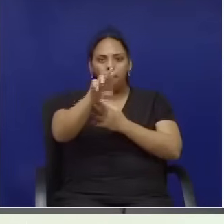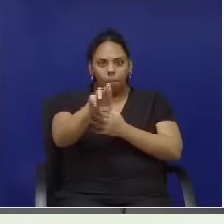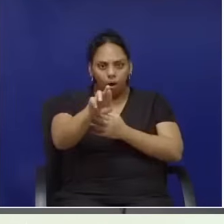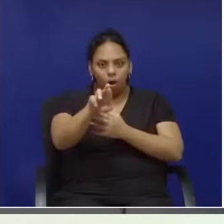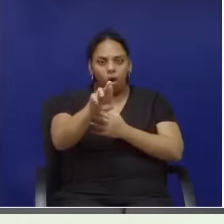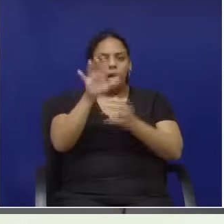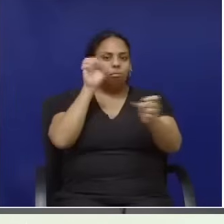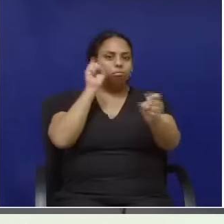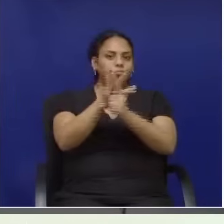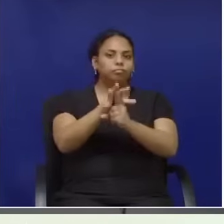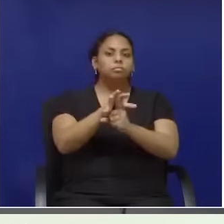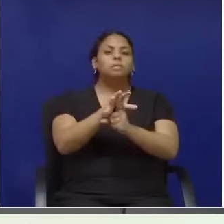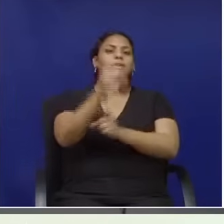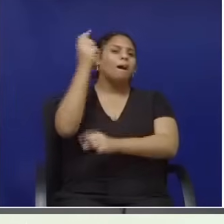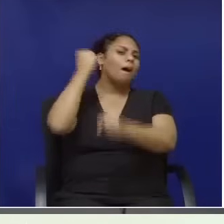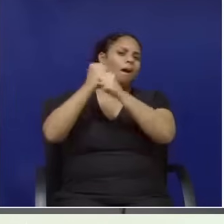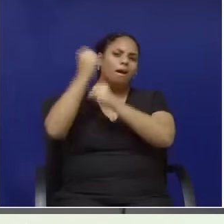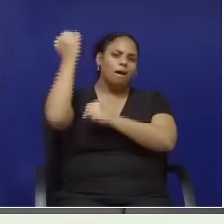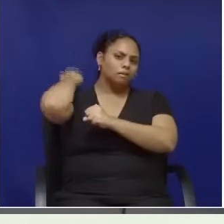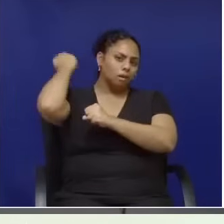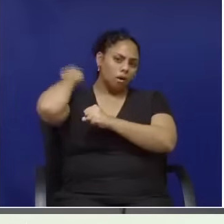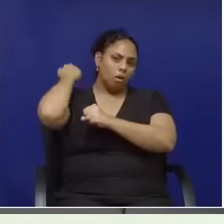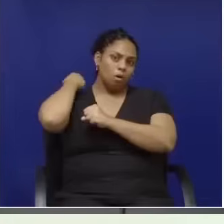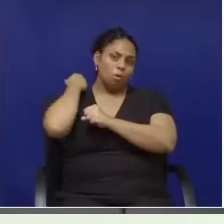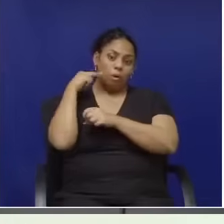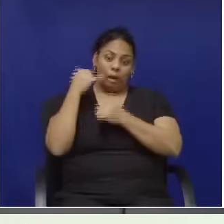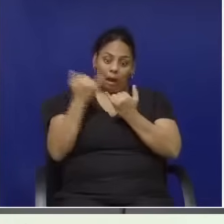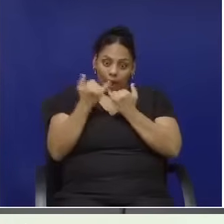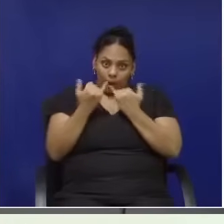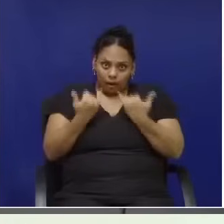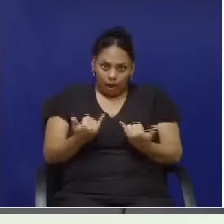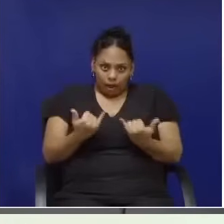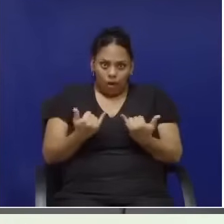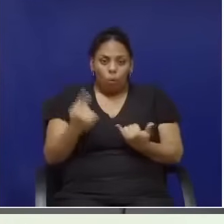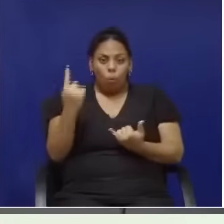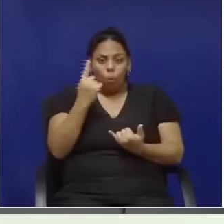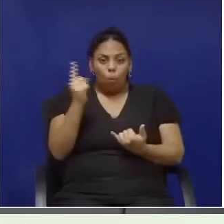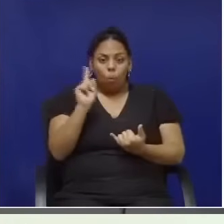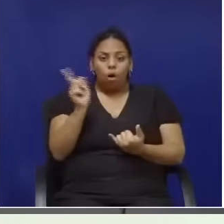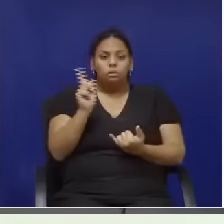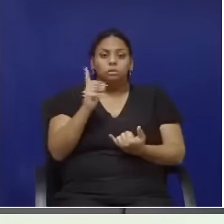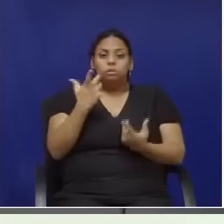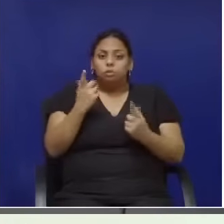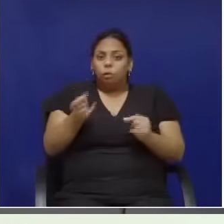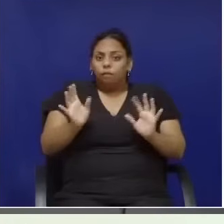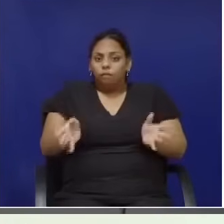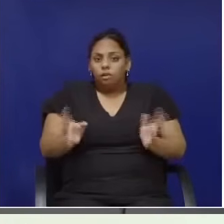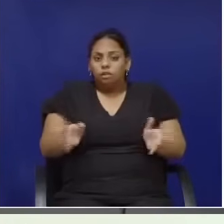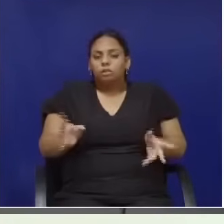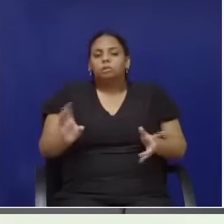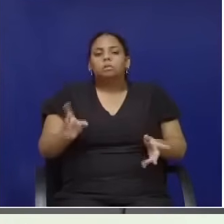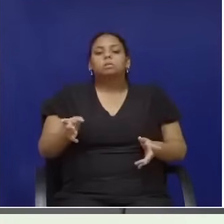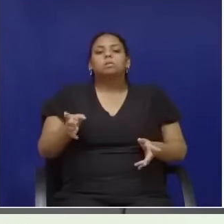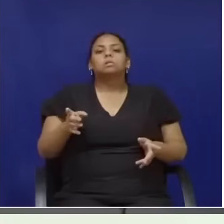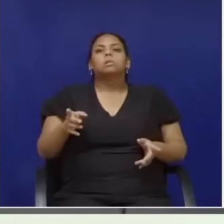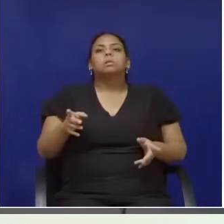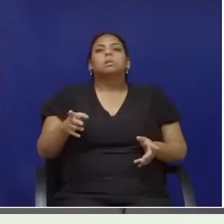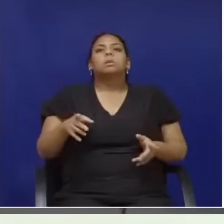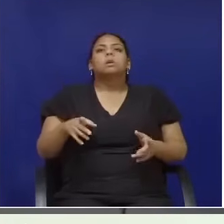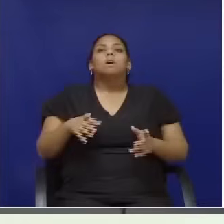ago. In instances such as this, what has been done was steps that were taken